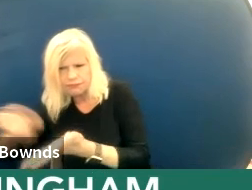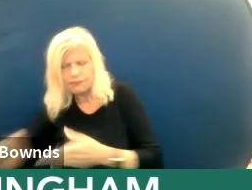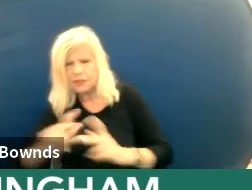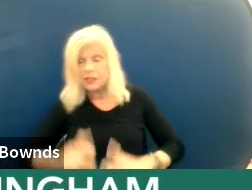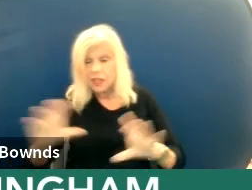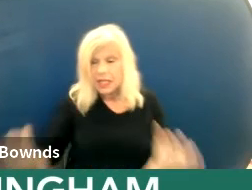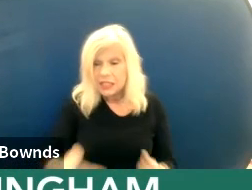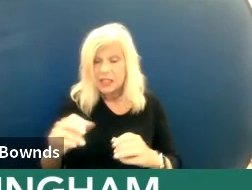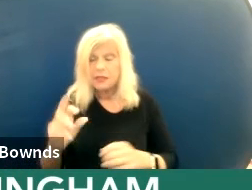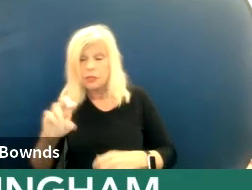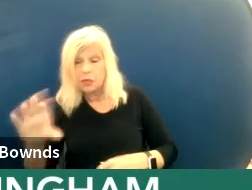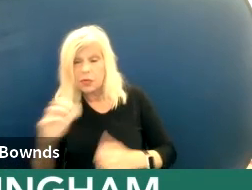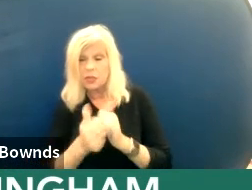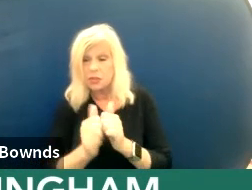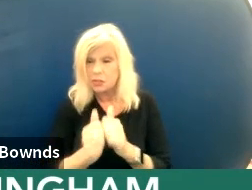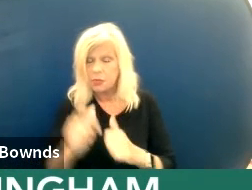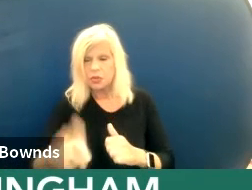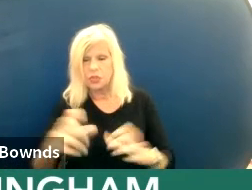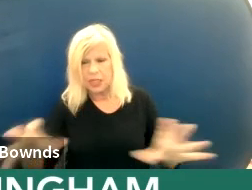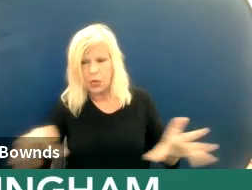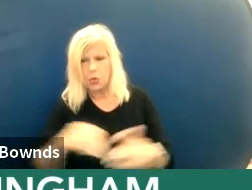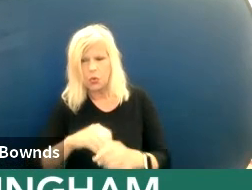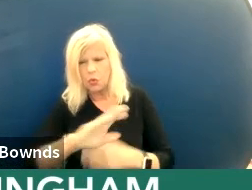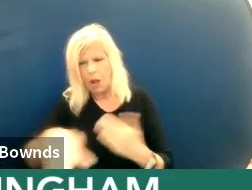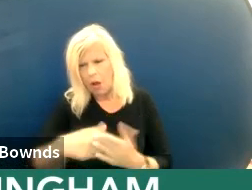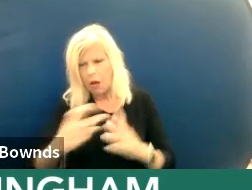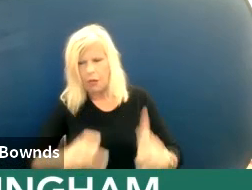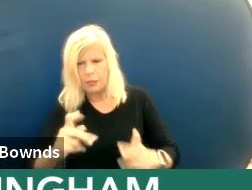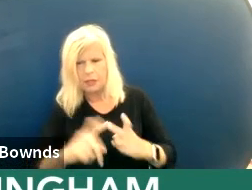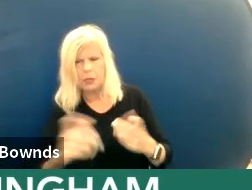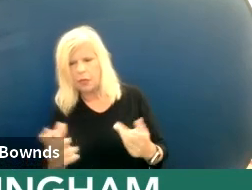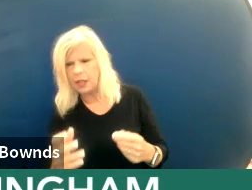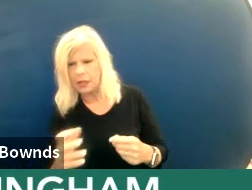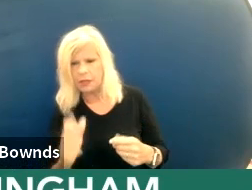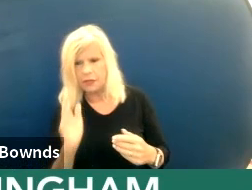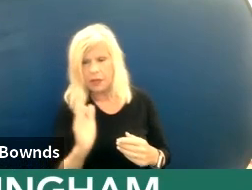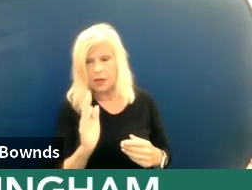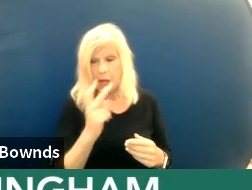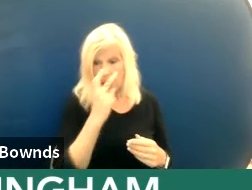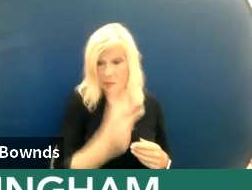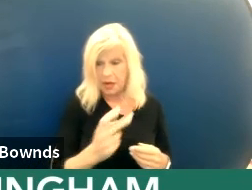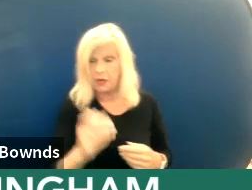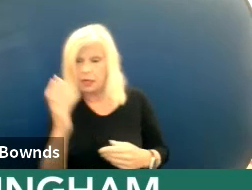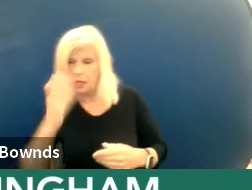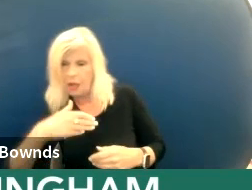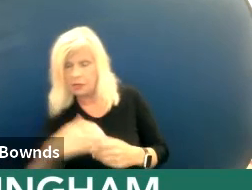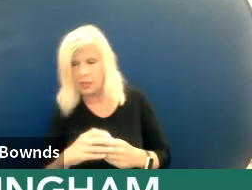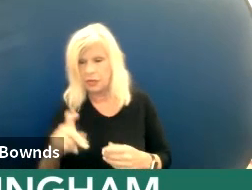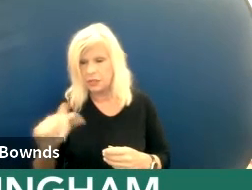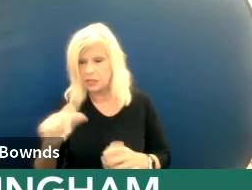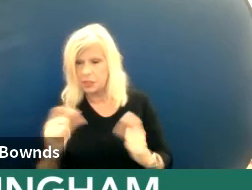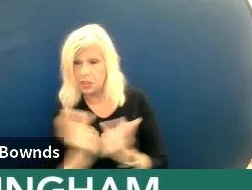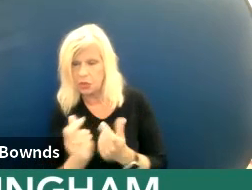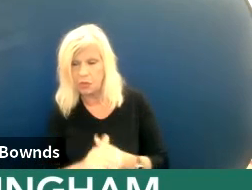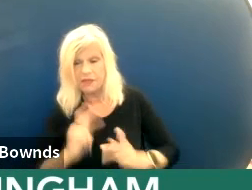activity, recreation, and sport needs to include individuals with apparent and non-apparent disabilities across many disability groups.